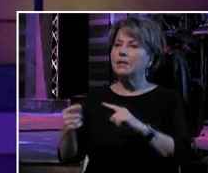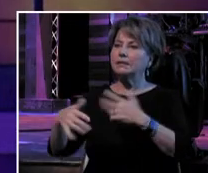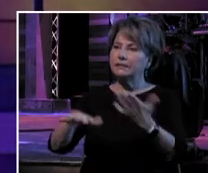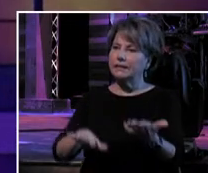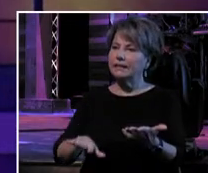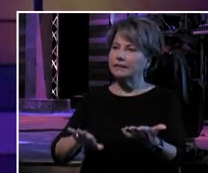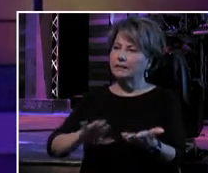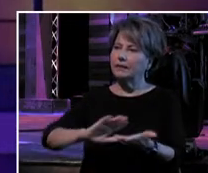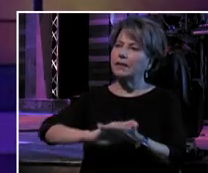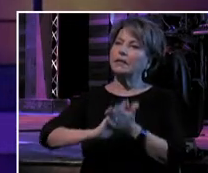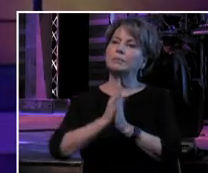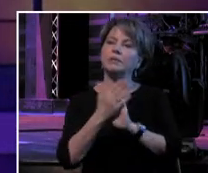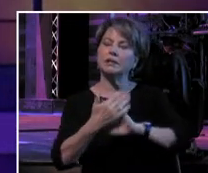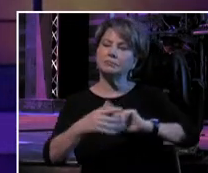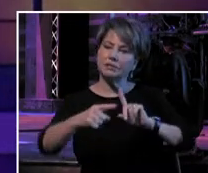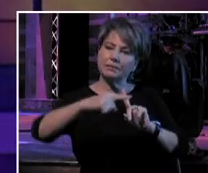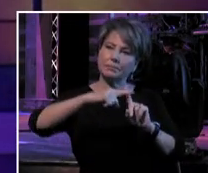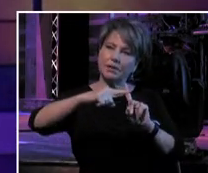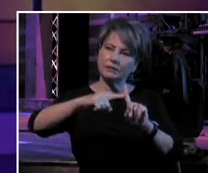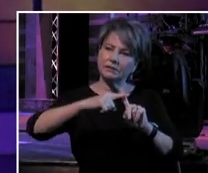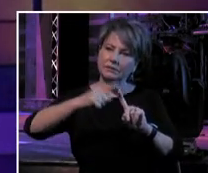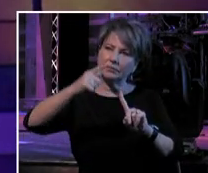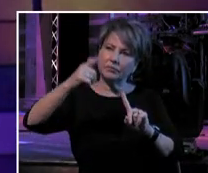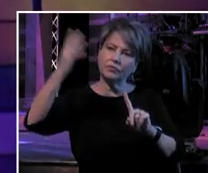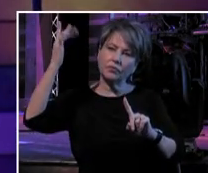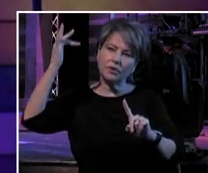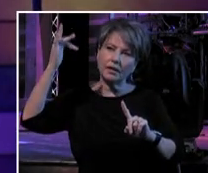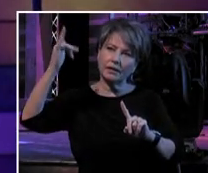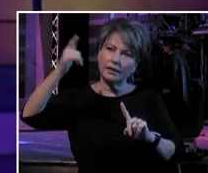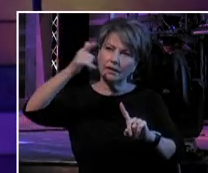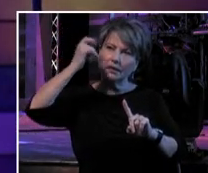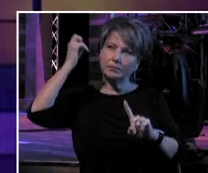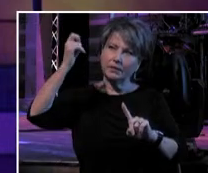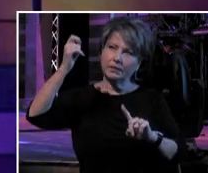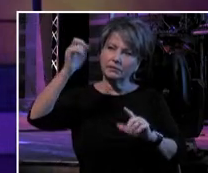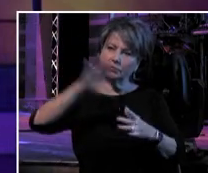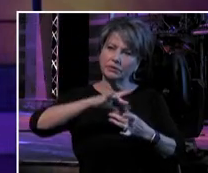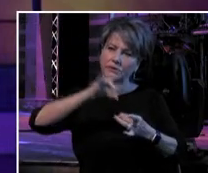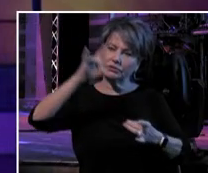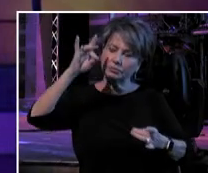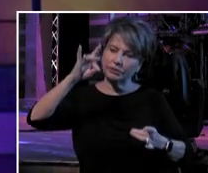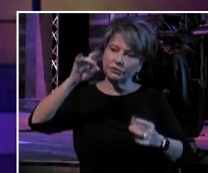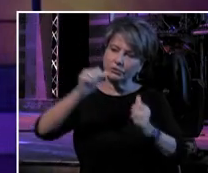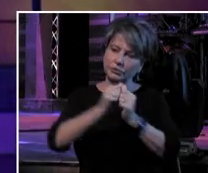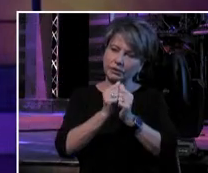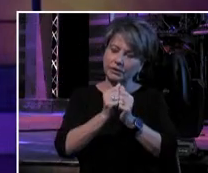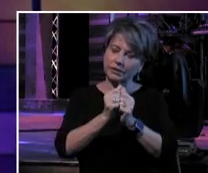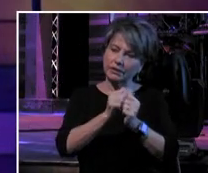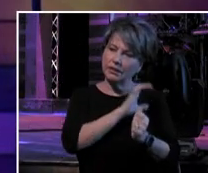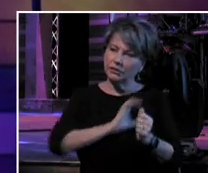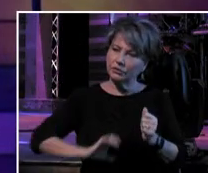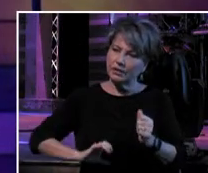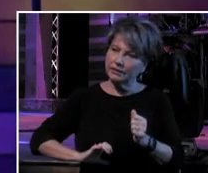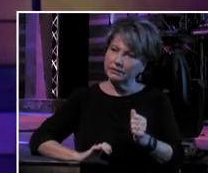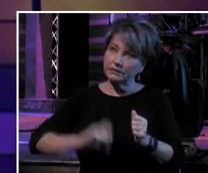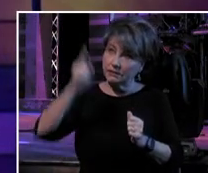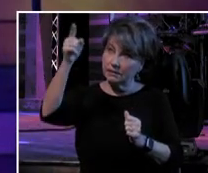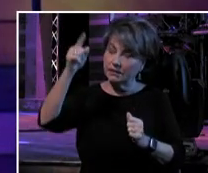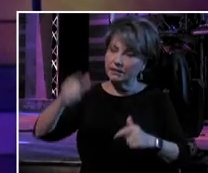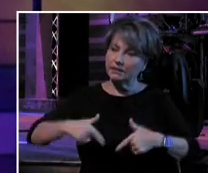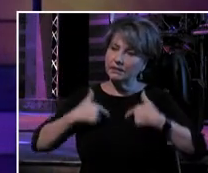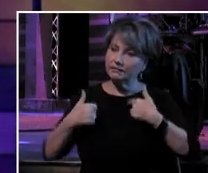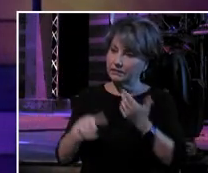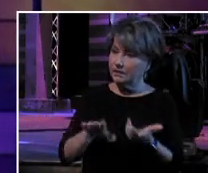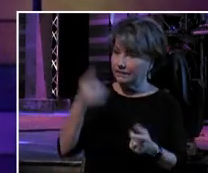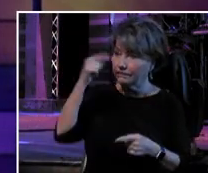God. Every one of you is worth, in the eyes of God, Jesus living, dying, and rising for you. So don't go there, because to